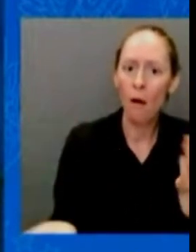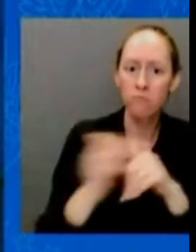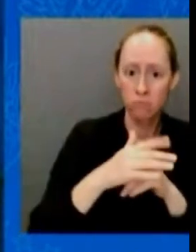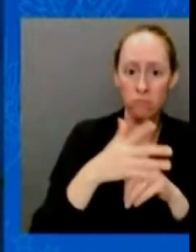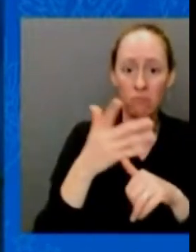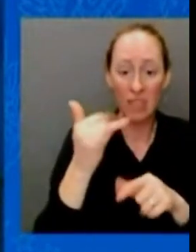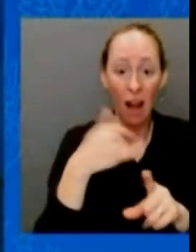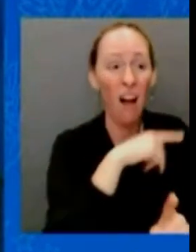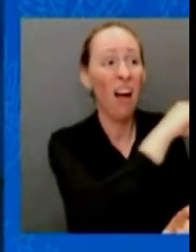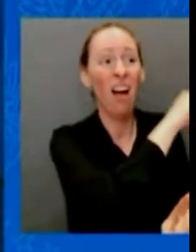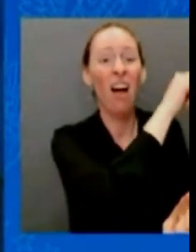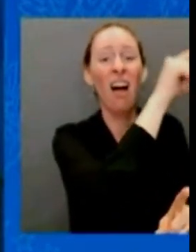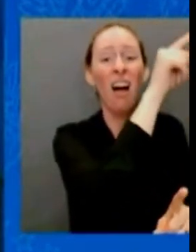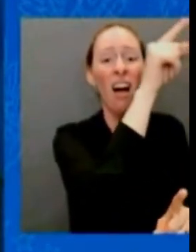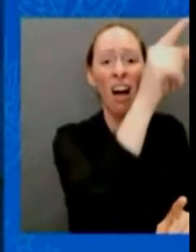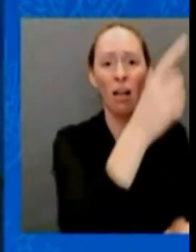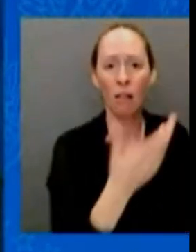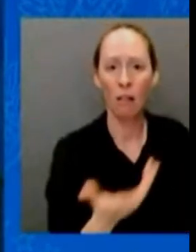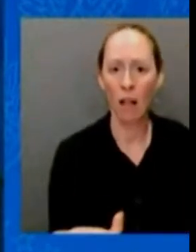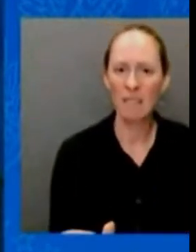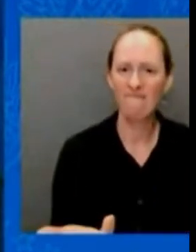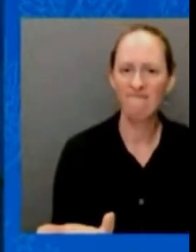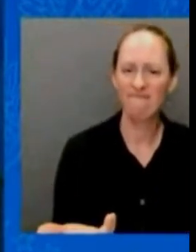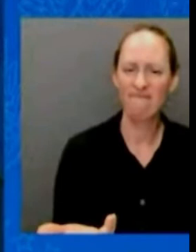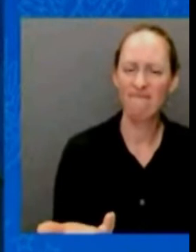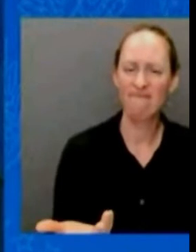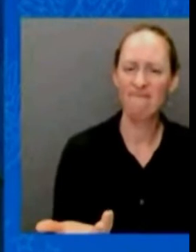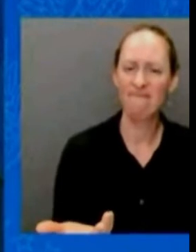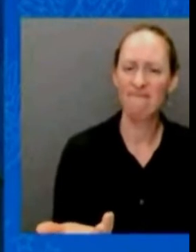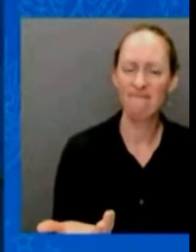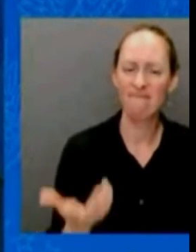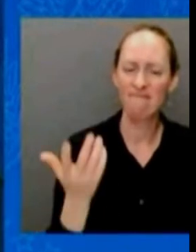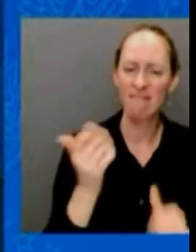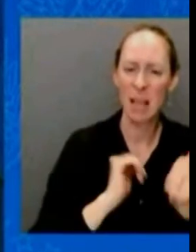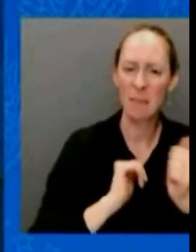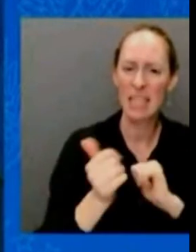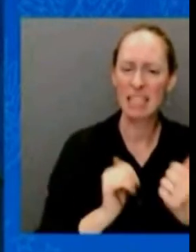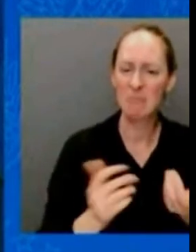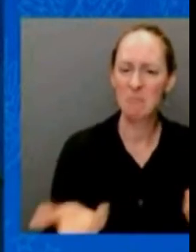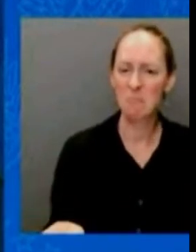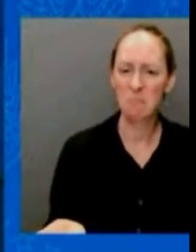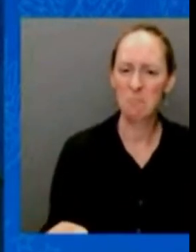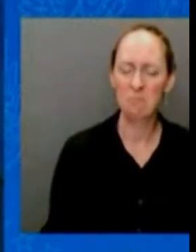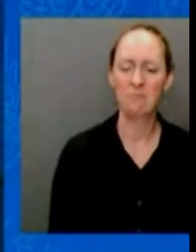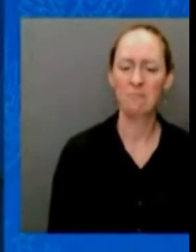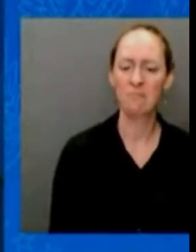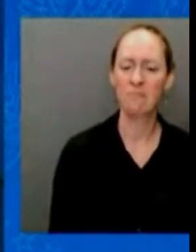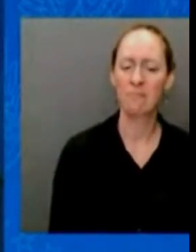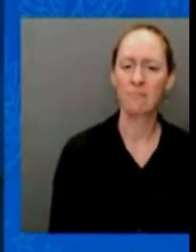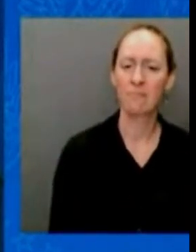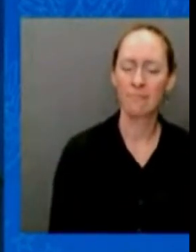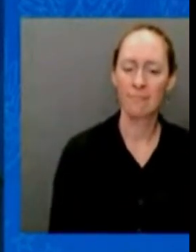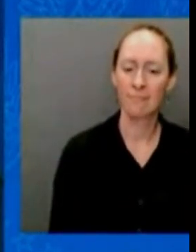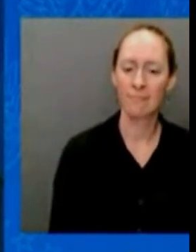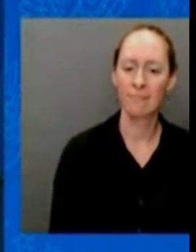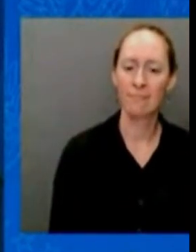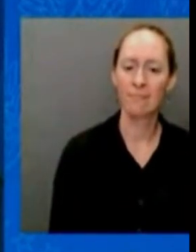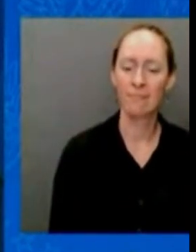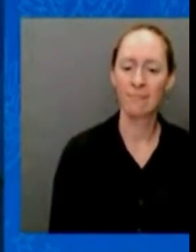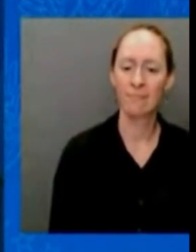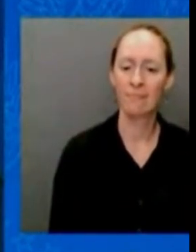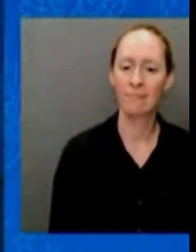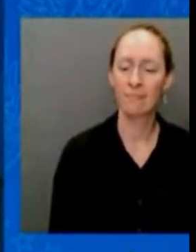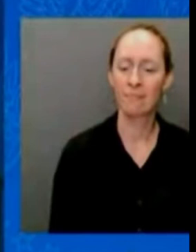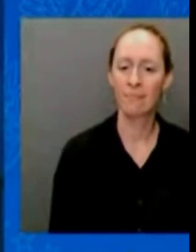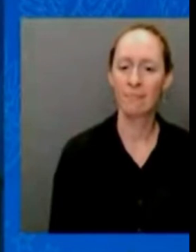overseas incentives. But now, what we are doing, what many thought impossible just a